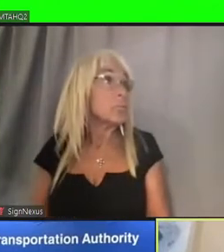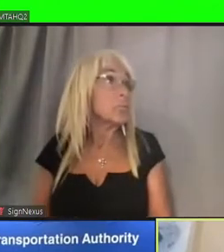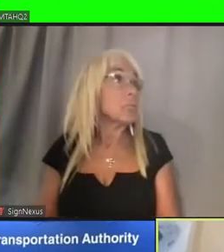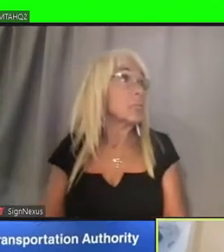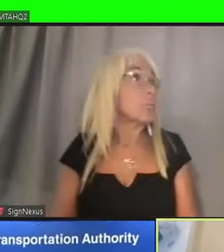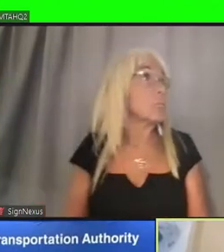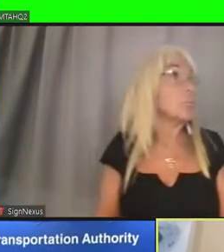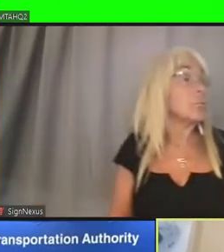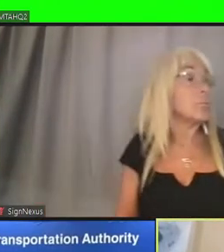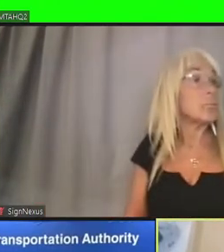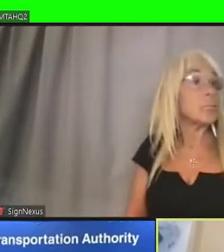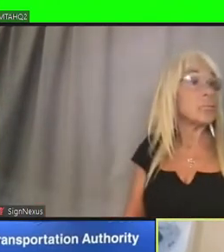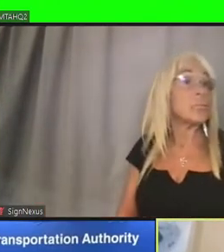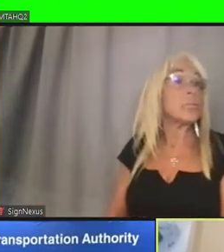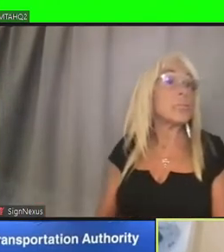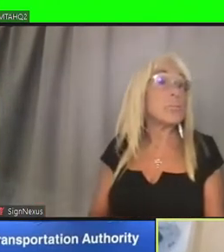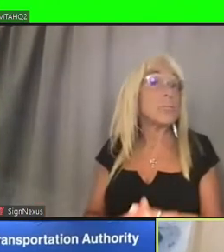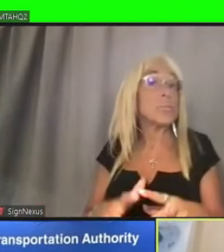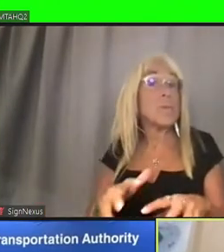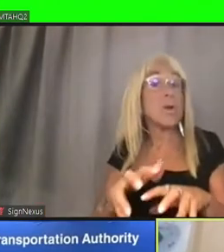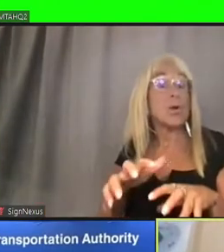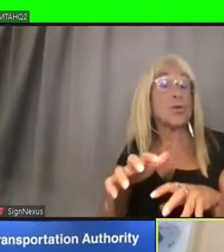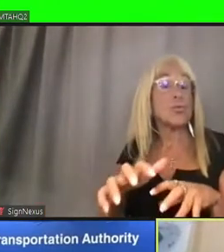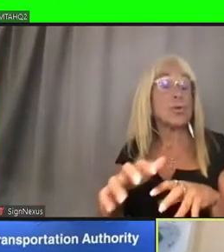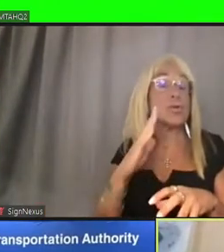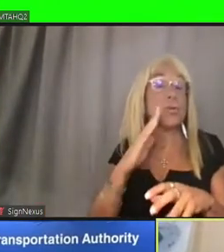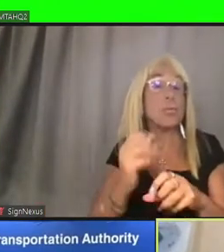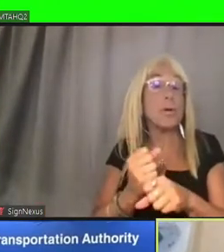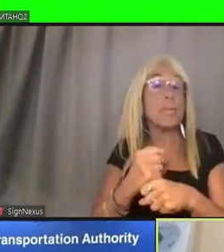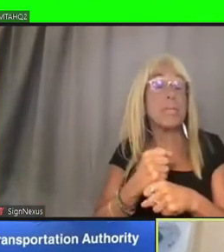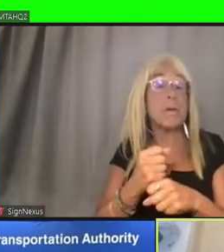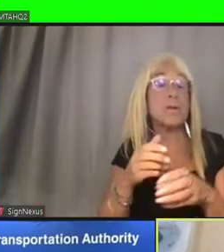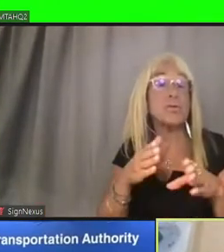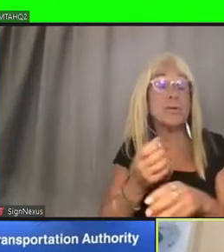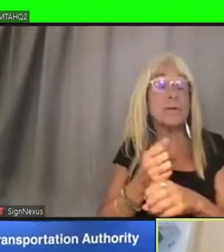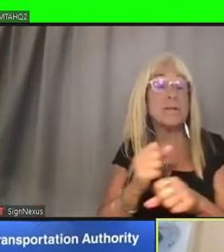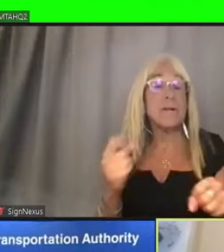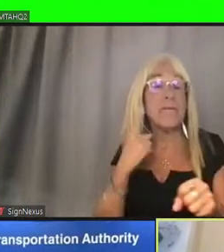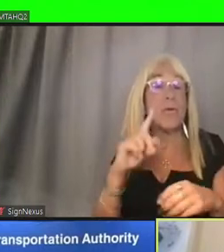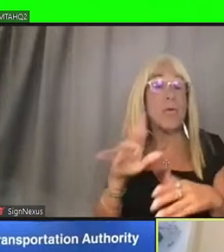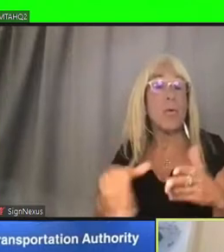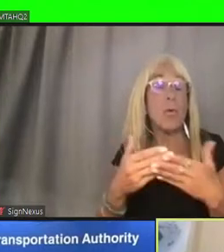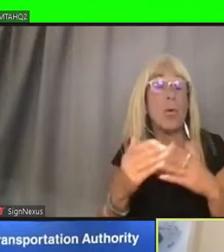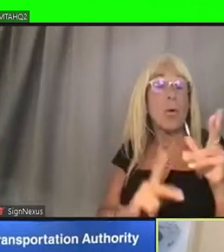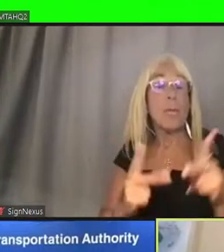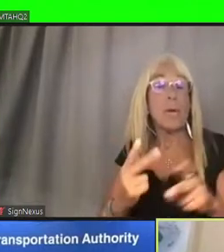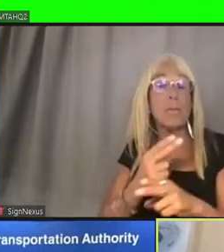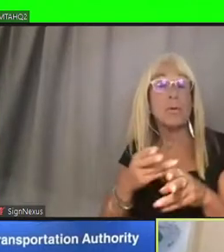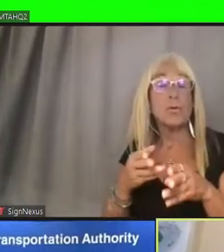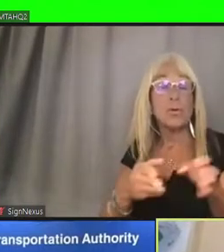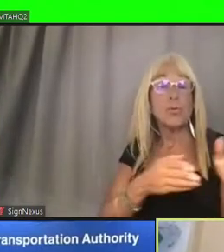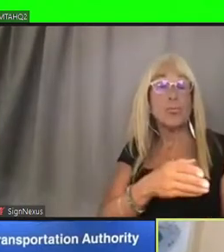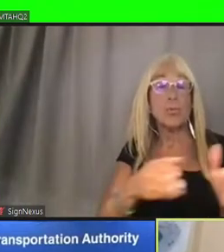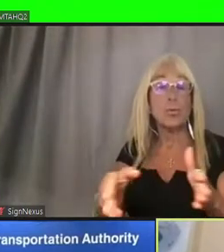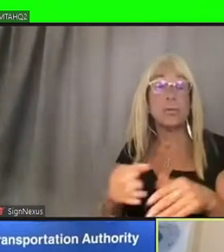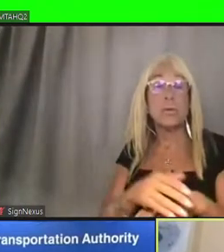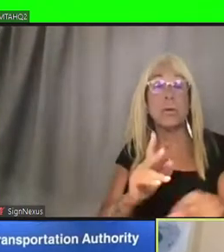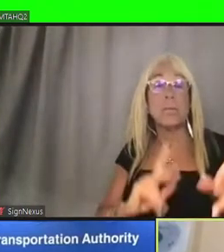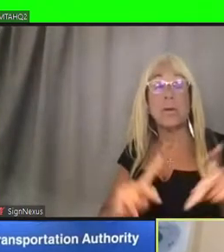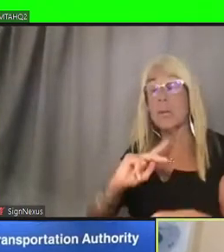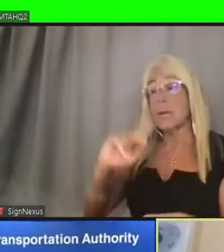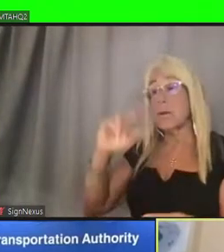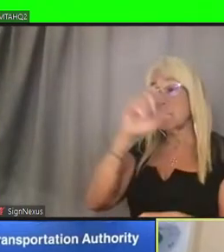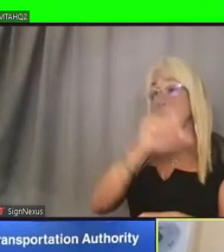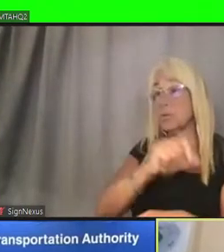congestion pricing will make streets safer for all Road users implicit in the testimony of virtually every opponent is the assumption that when someone